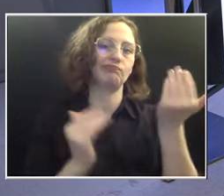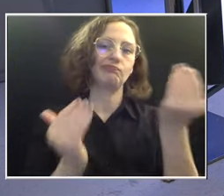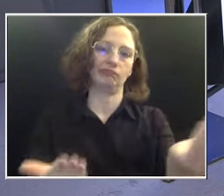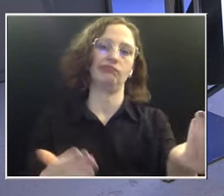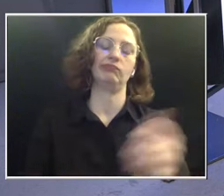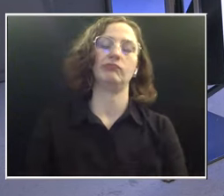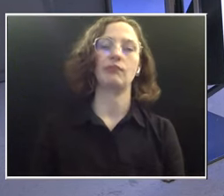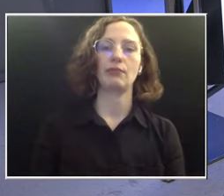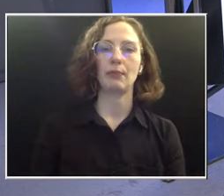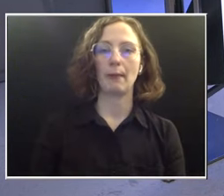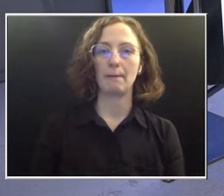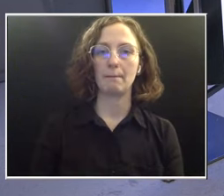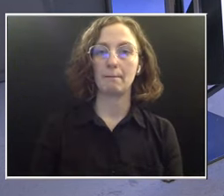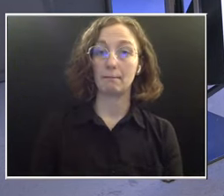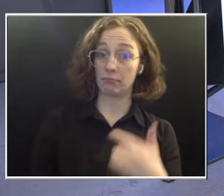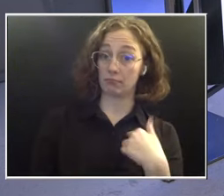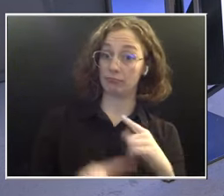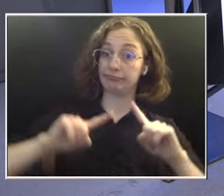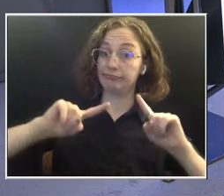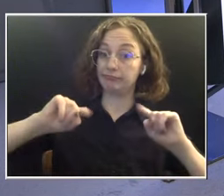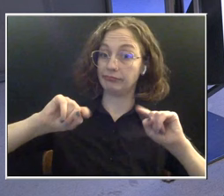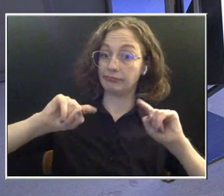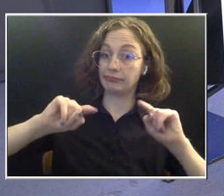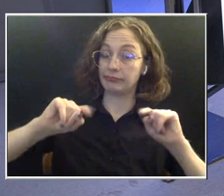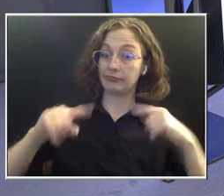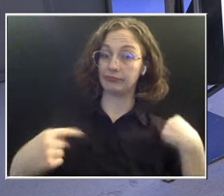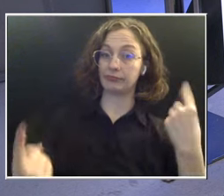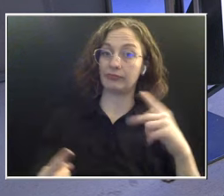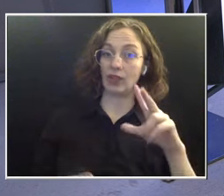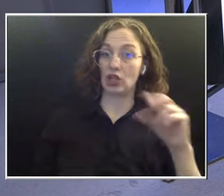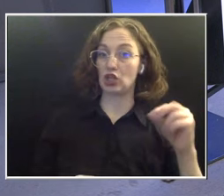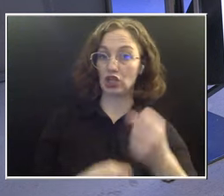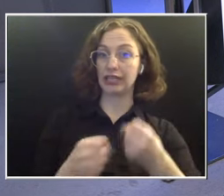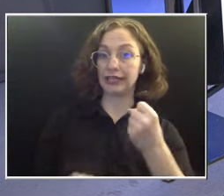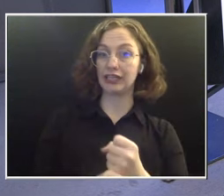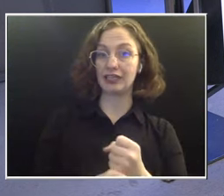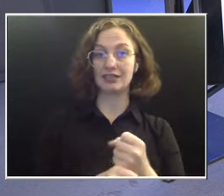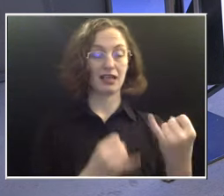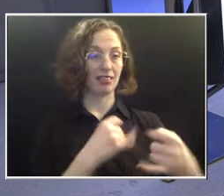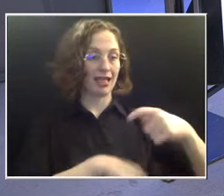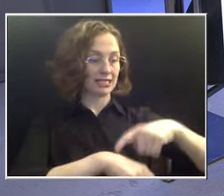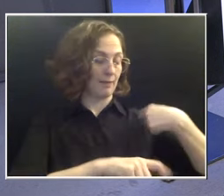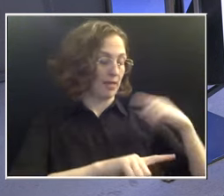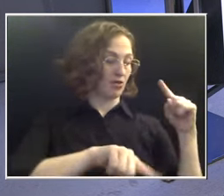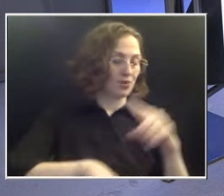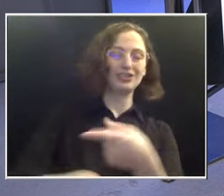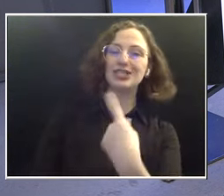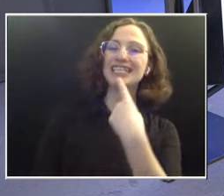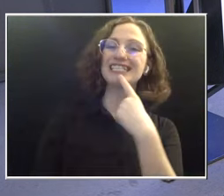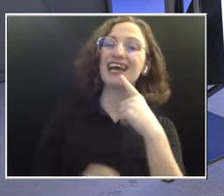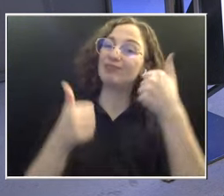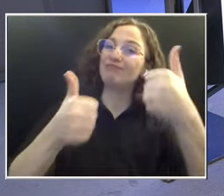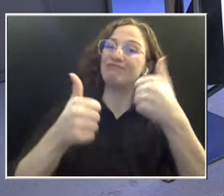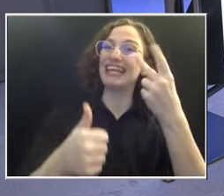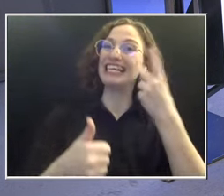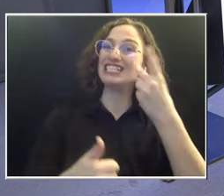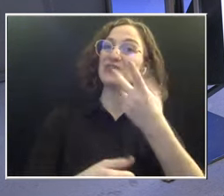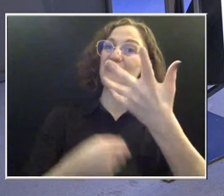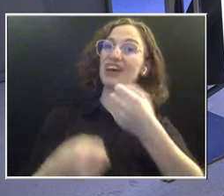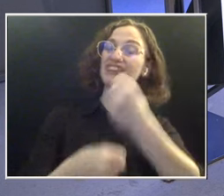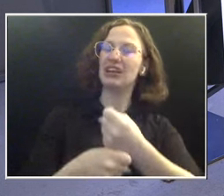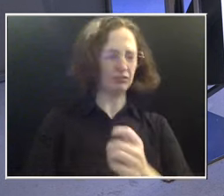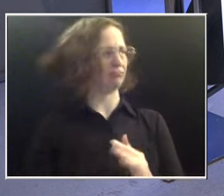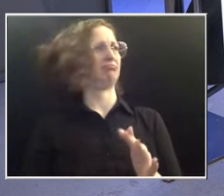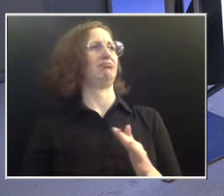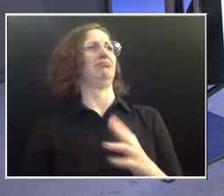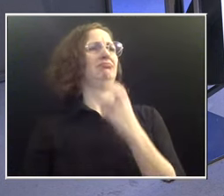getting my pap for 30 years. And so the last time I got it, and she said, great, see you in five years. I said, huh? I mean, that was surprising to me. I said, well, what do you mean? Why? I've